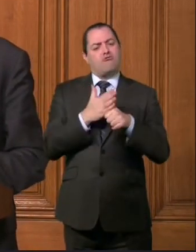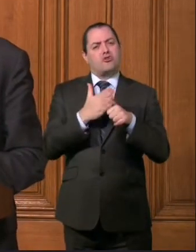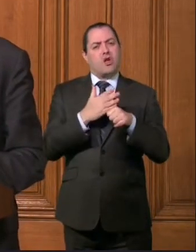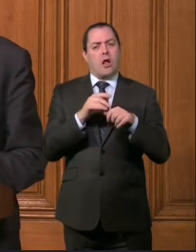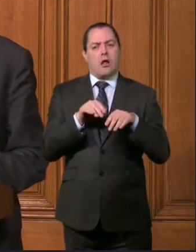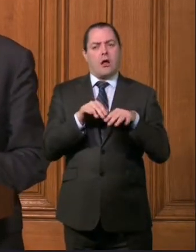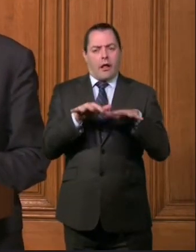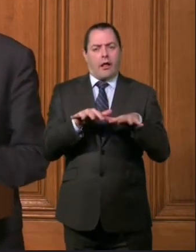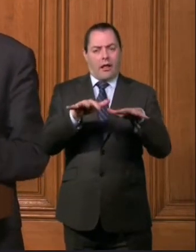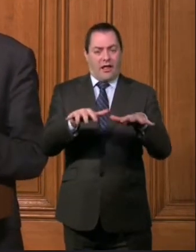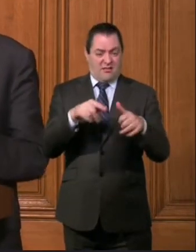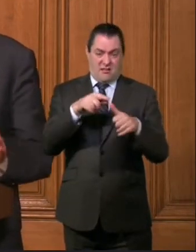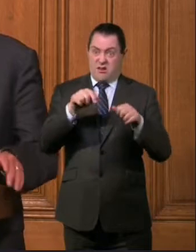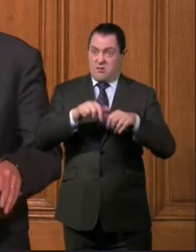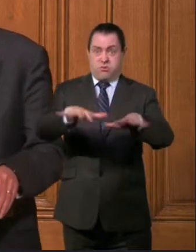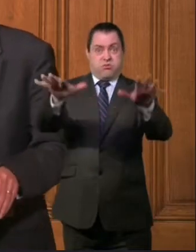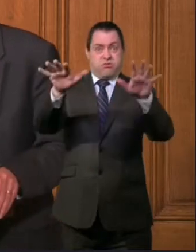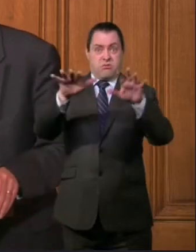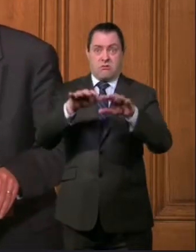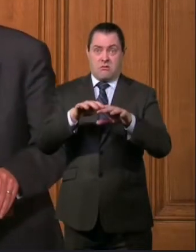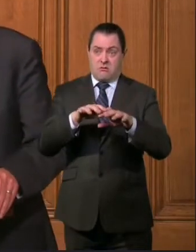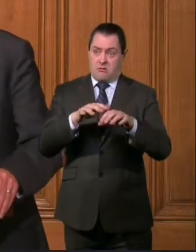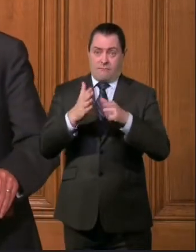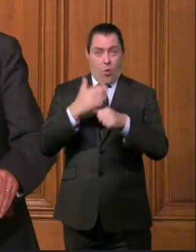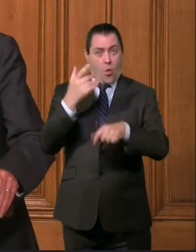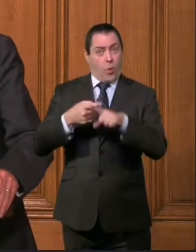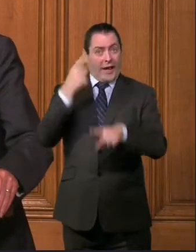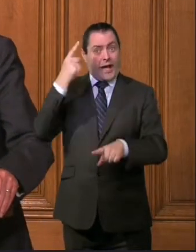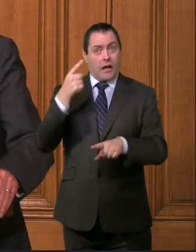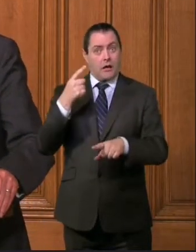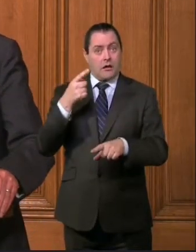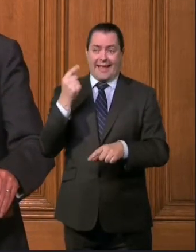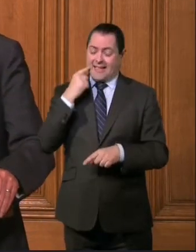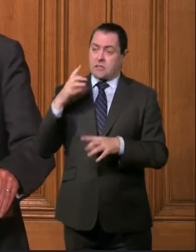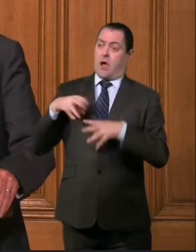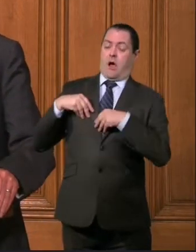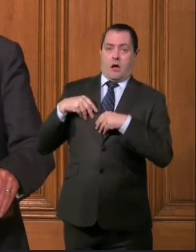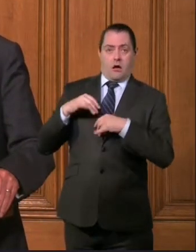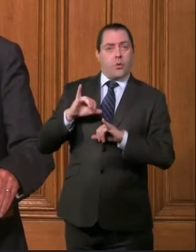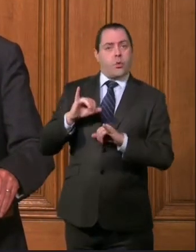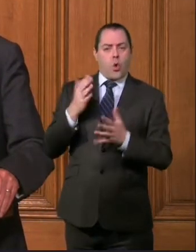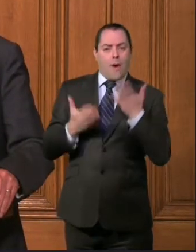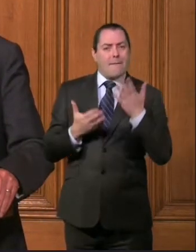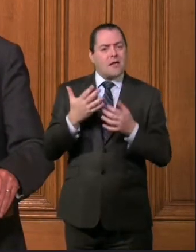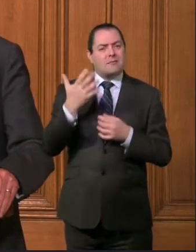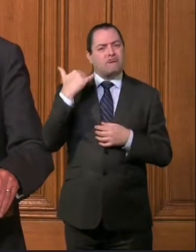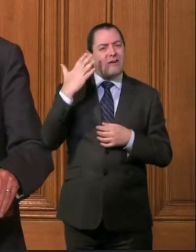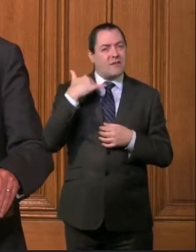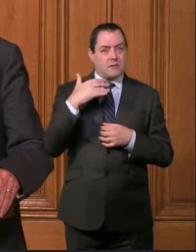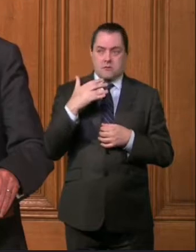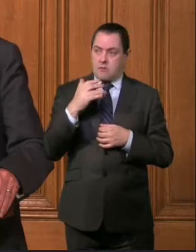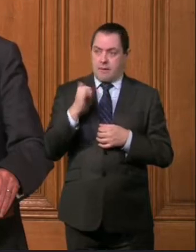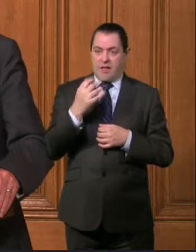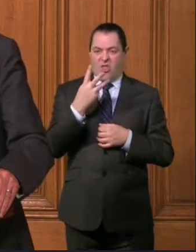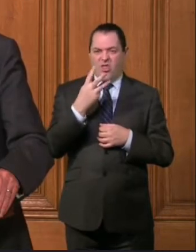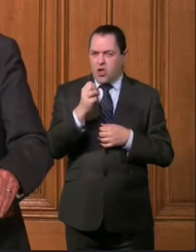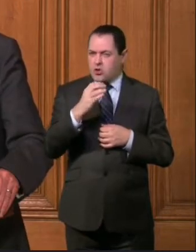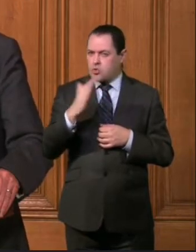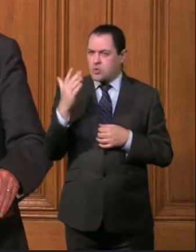and 70% more easily than the old variant. We don't yet understand why that is the